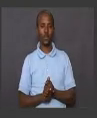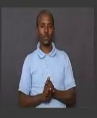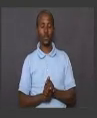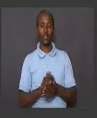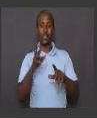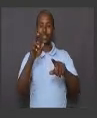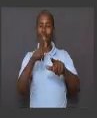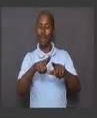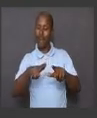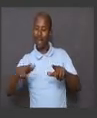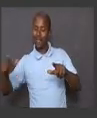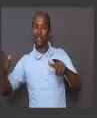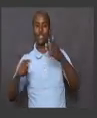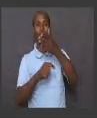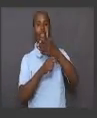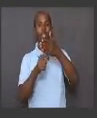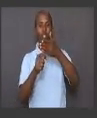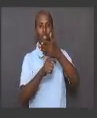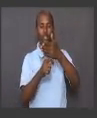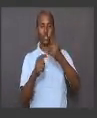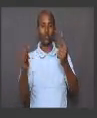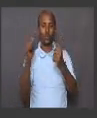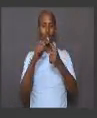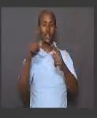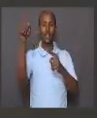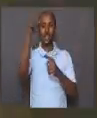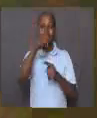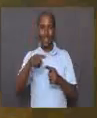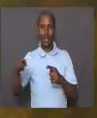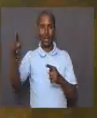The line is a tangent to the circle.